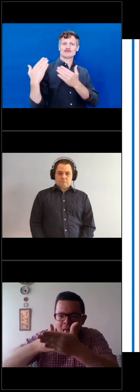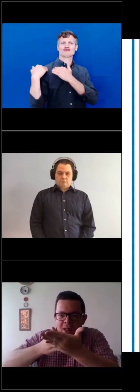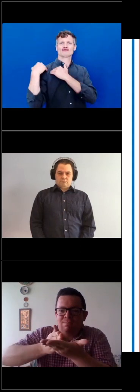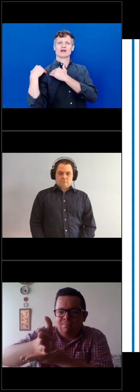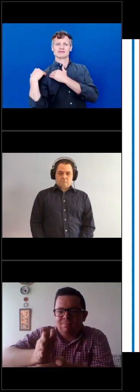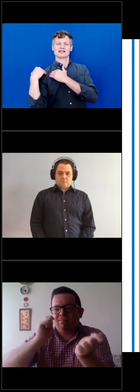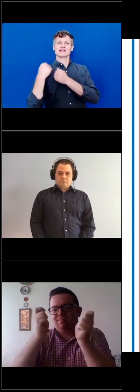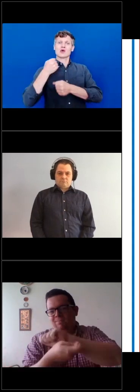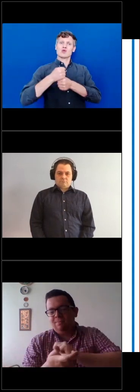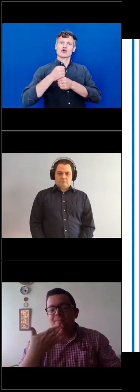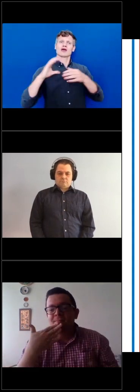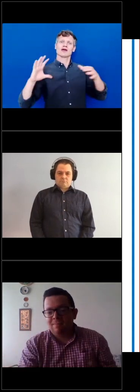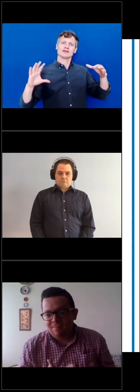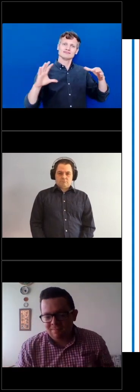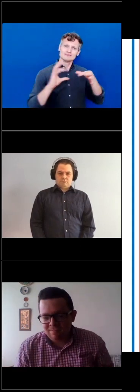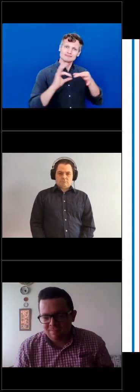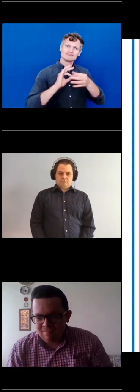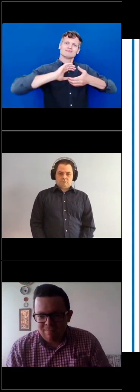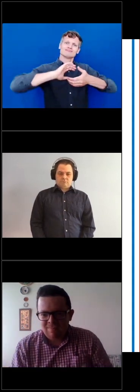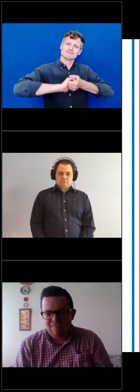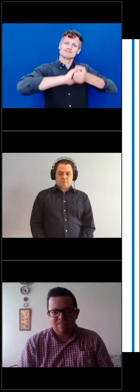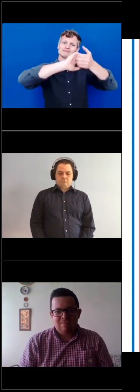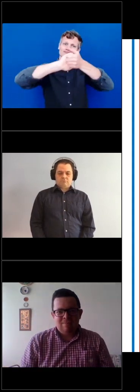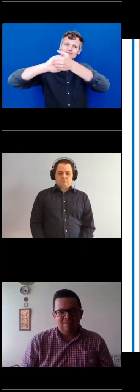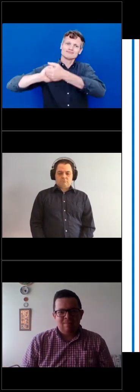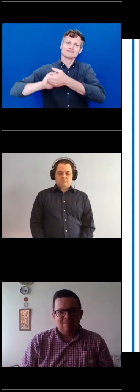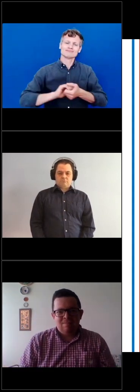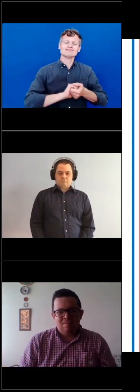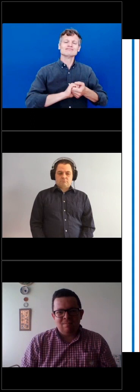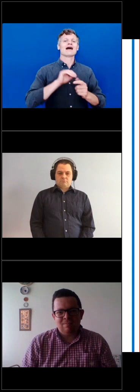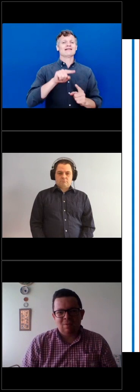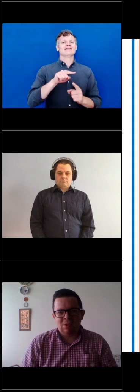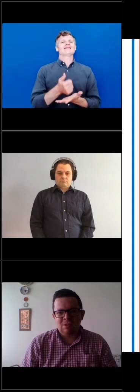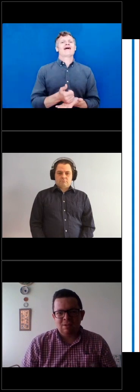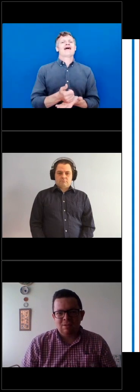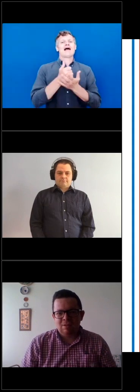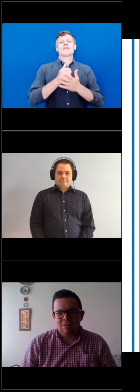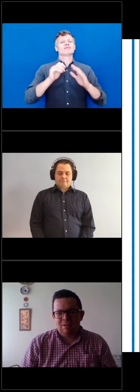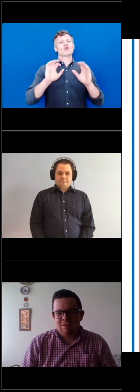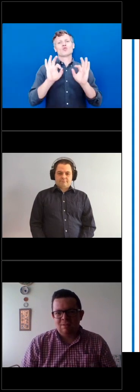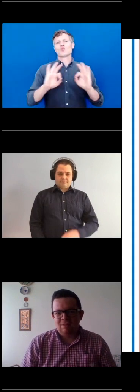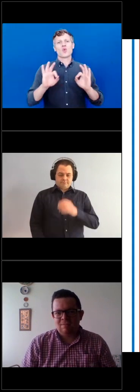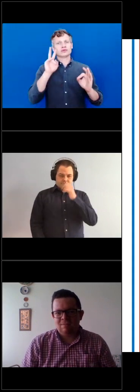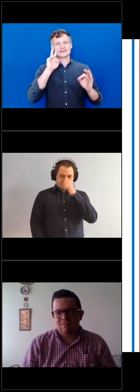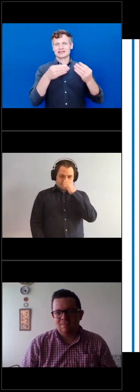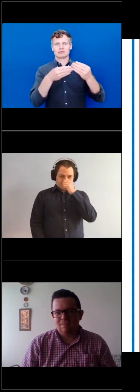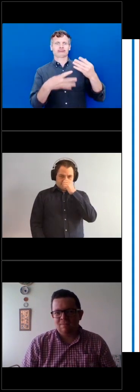cluster, to work together to eliminate this kind of barriers.